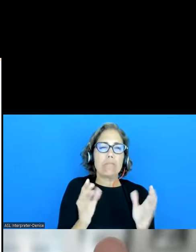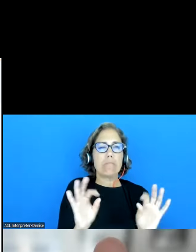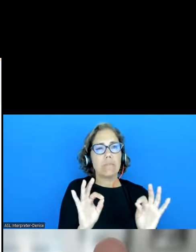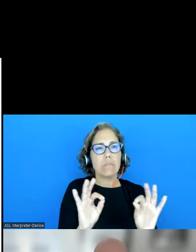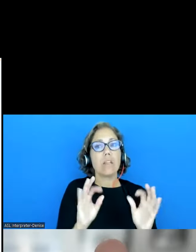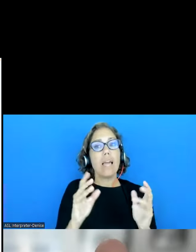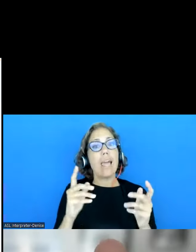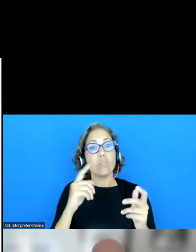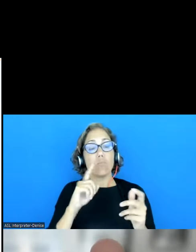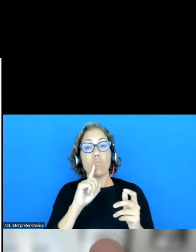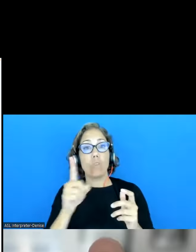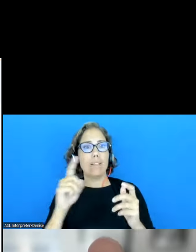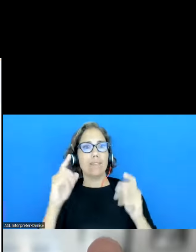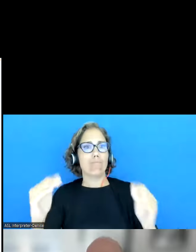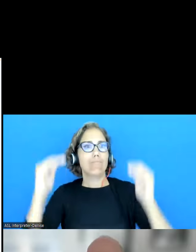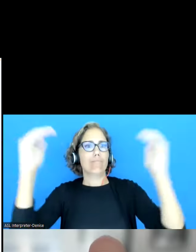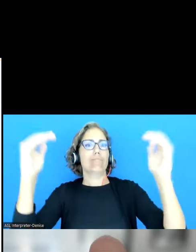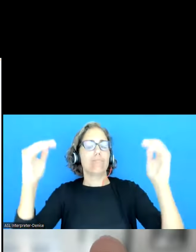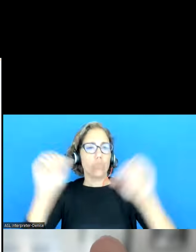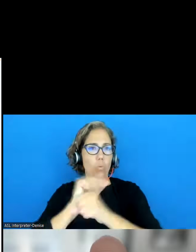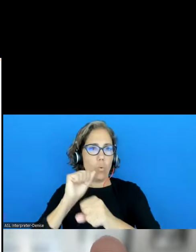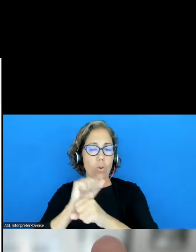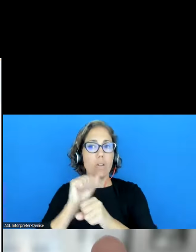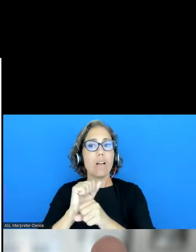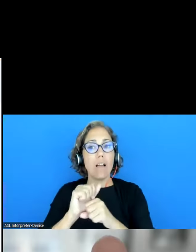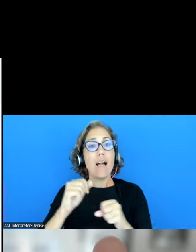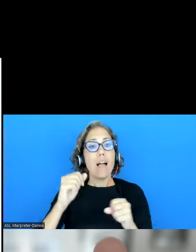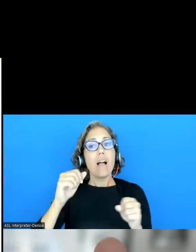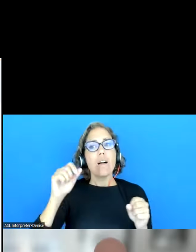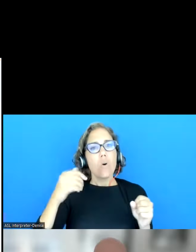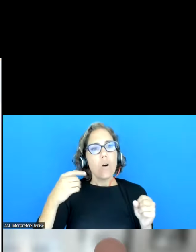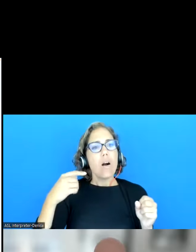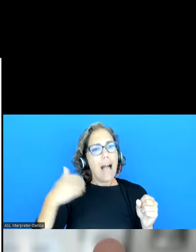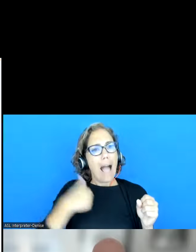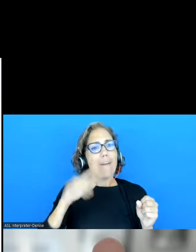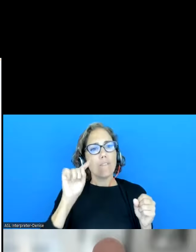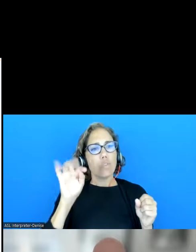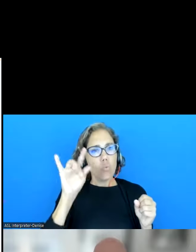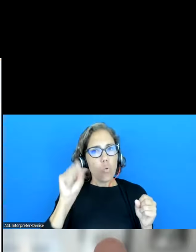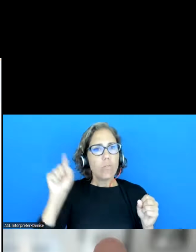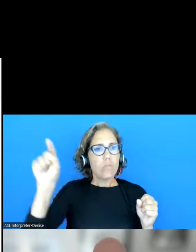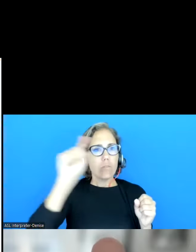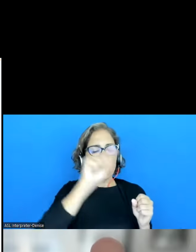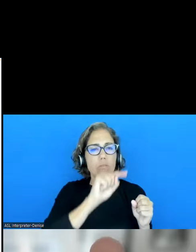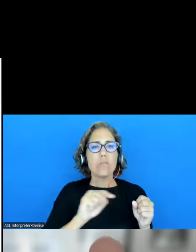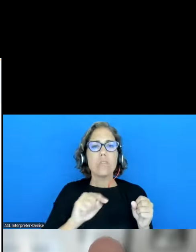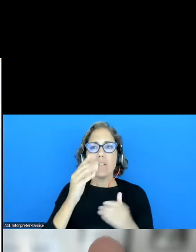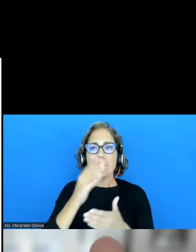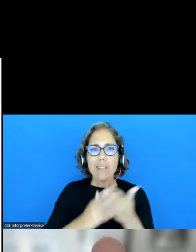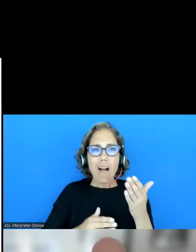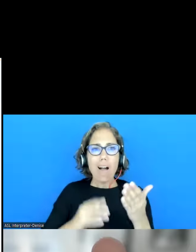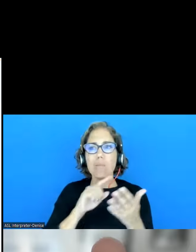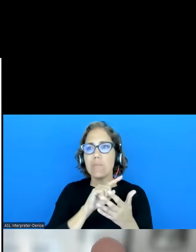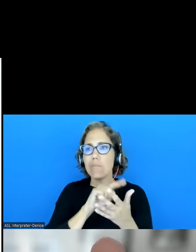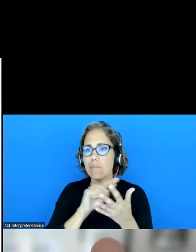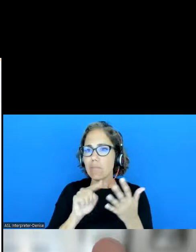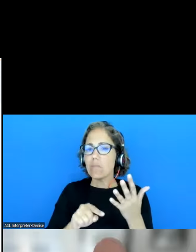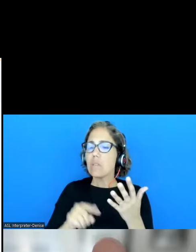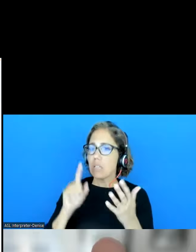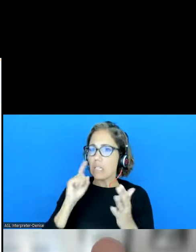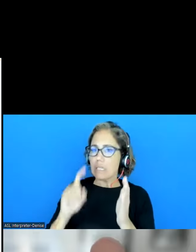level look. And there's tools out there to help too. There are, some of these elements can be detected by